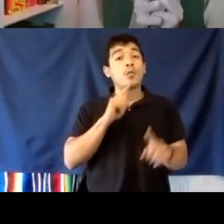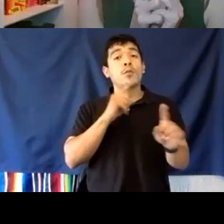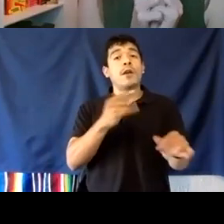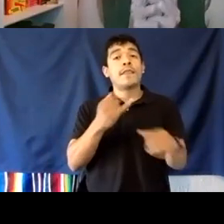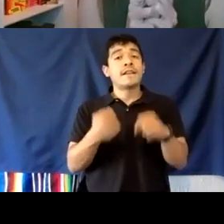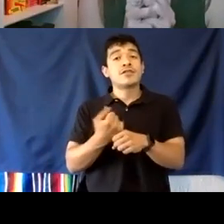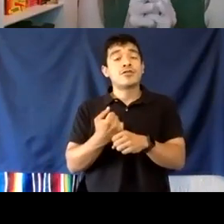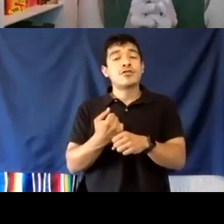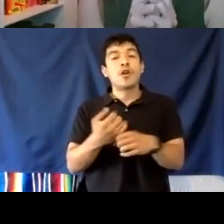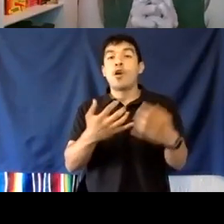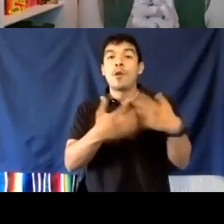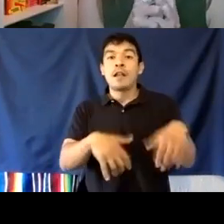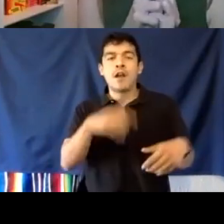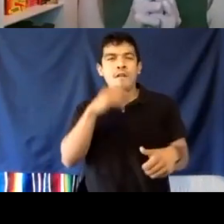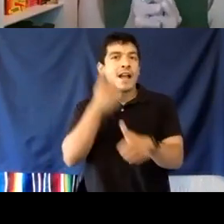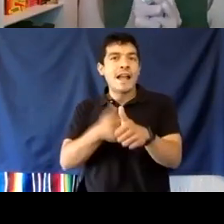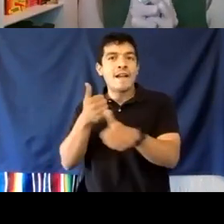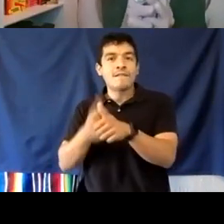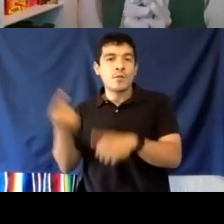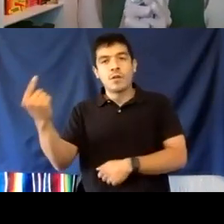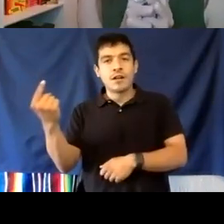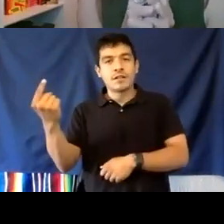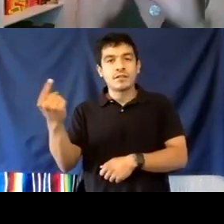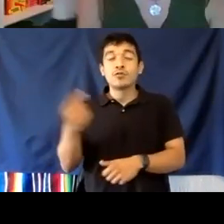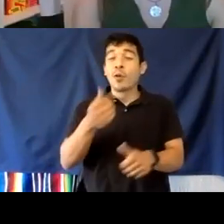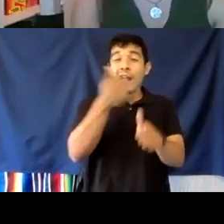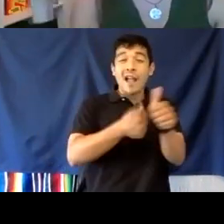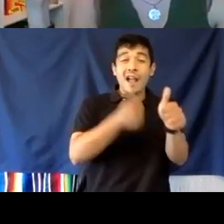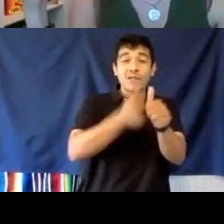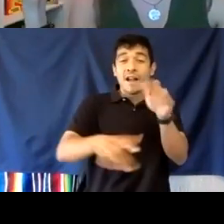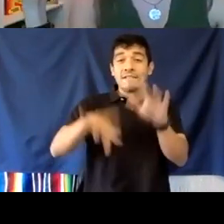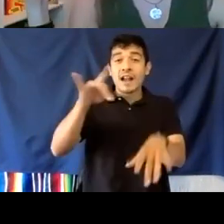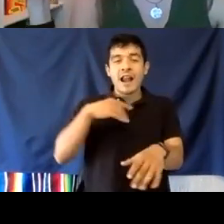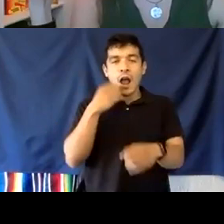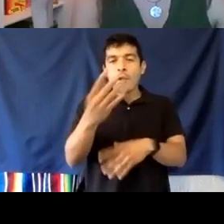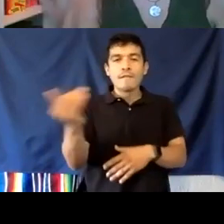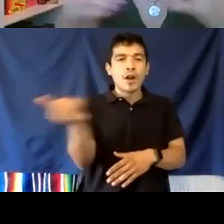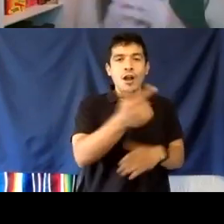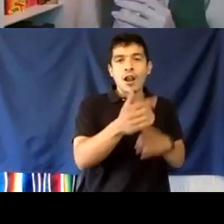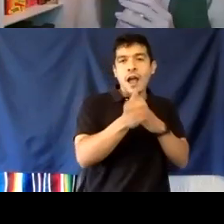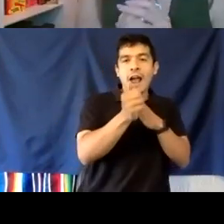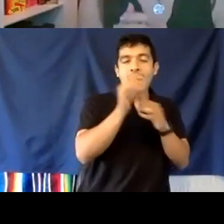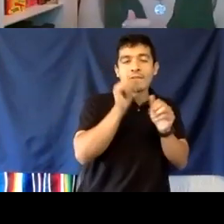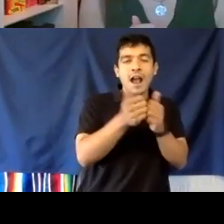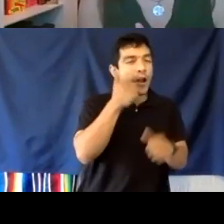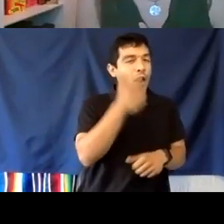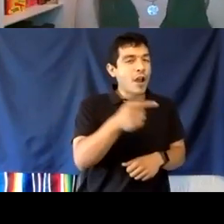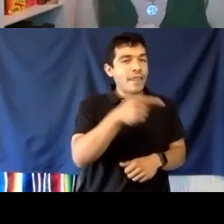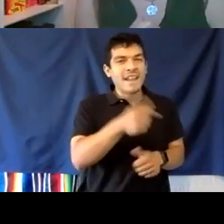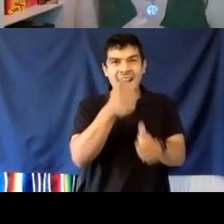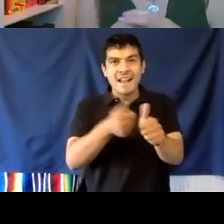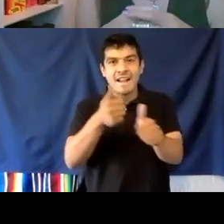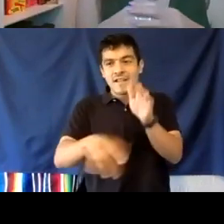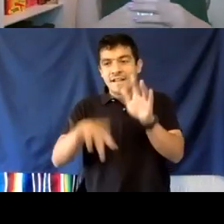those breakdowns for every single finding. So every single finding, I'm giving you all a sort of guide for how to look at this. Every single